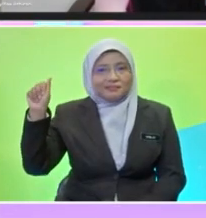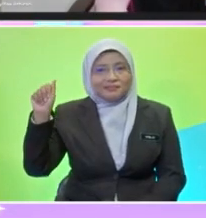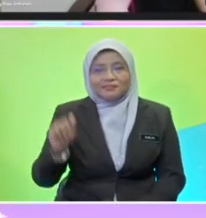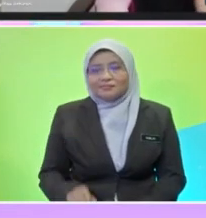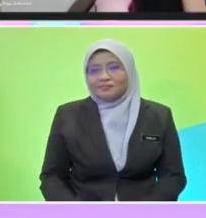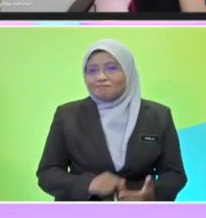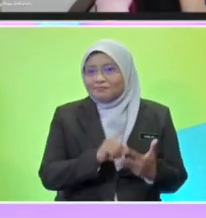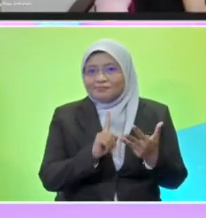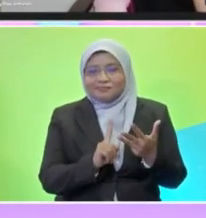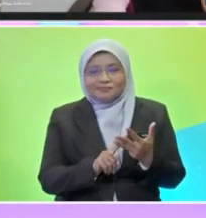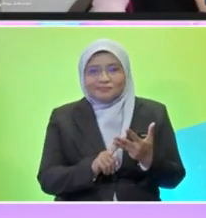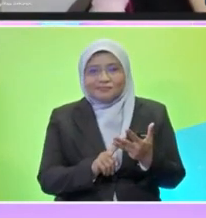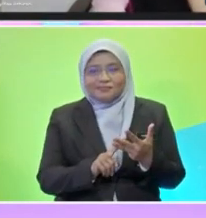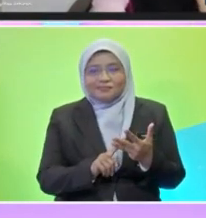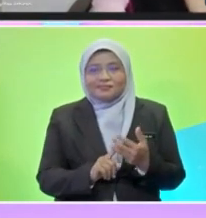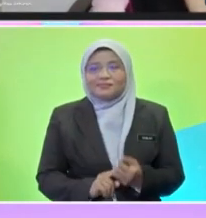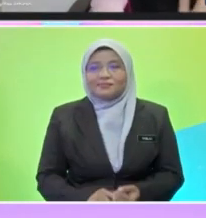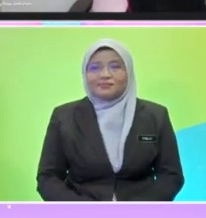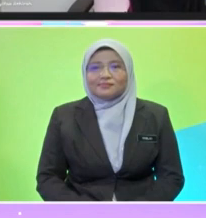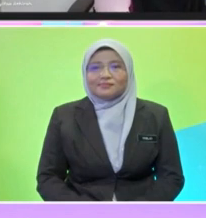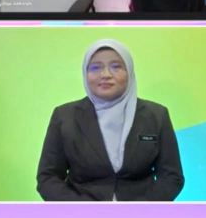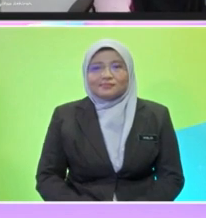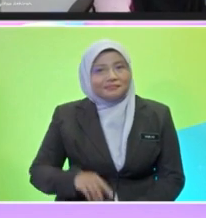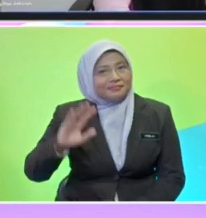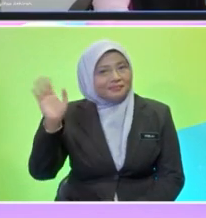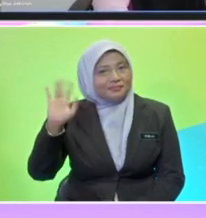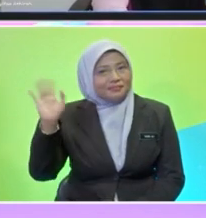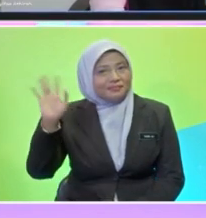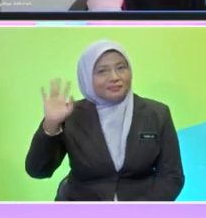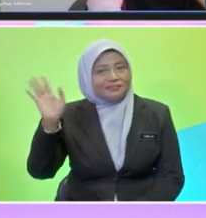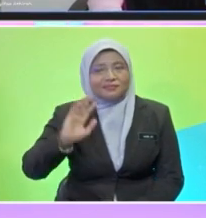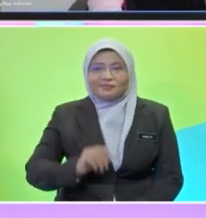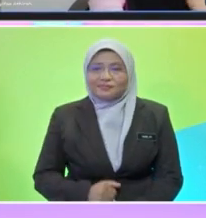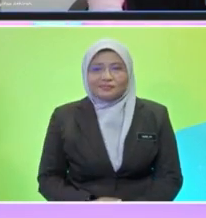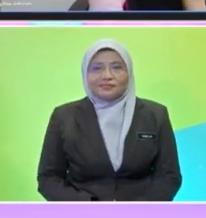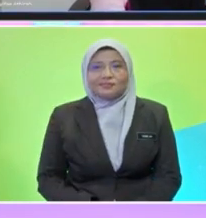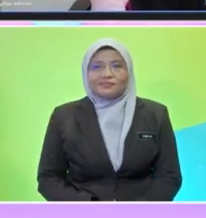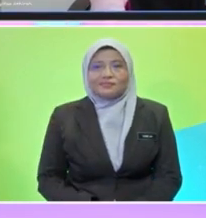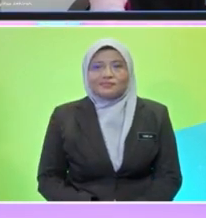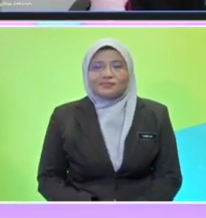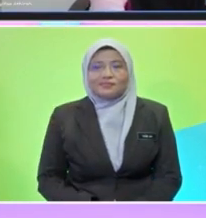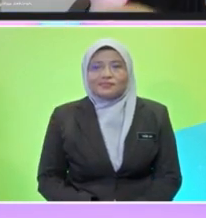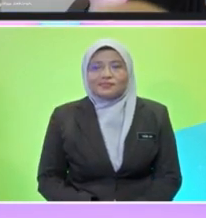school, SK Abdul Samad Klang. Hi, Shifa. Hello.